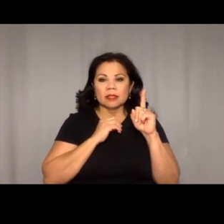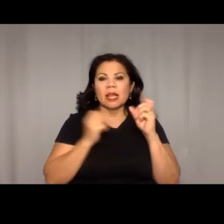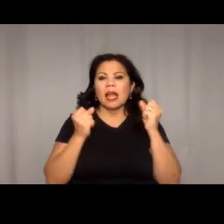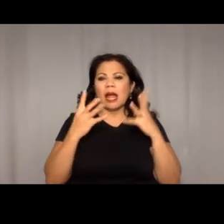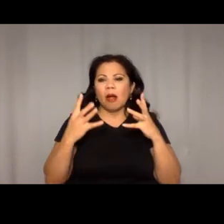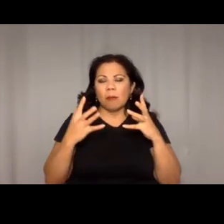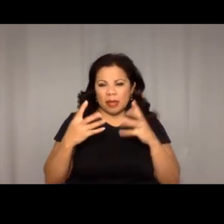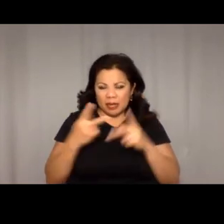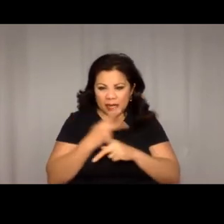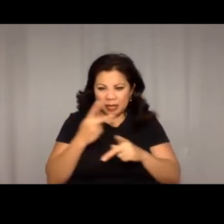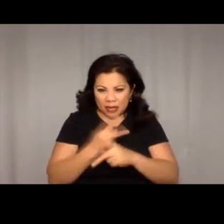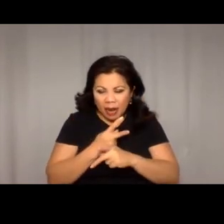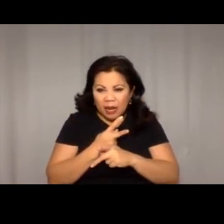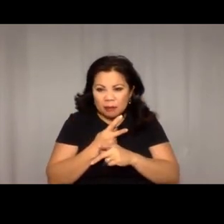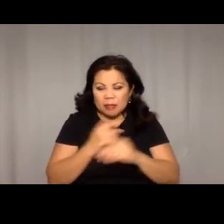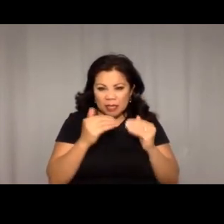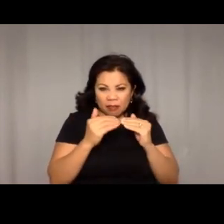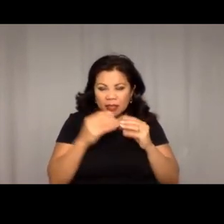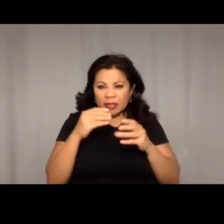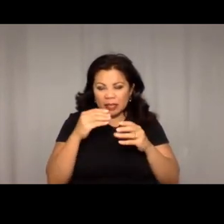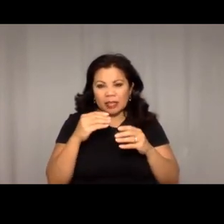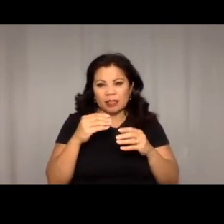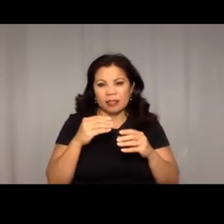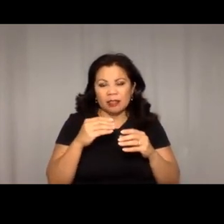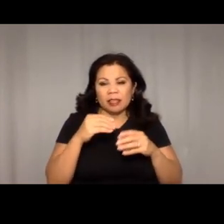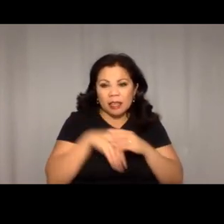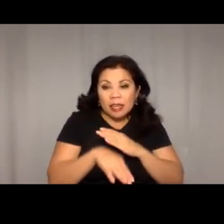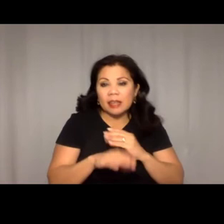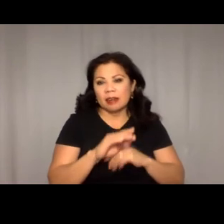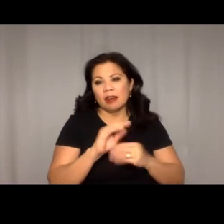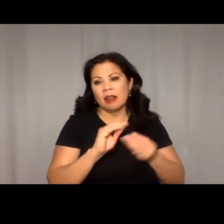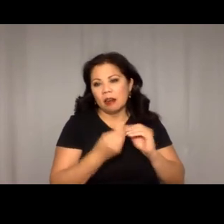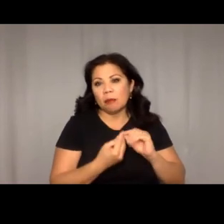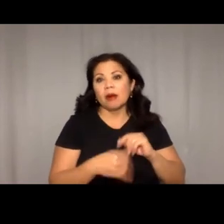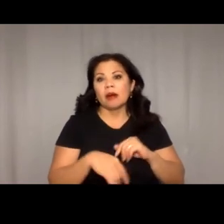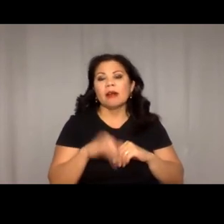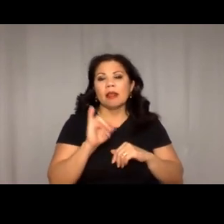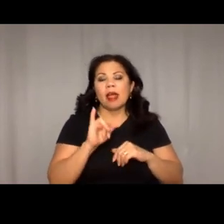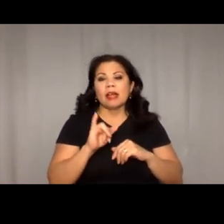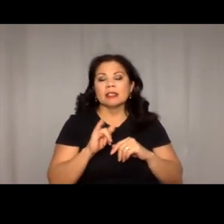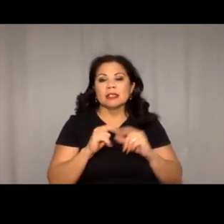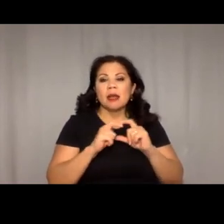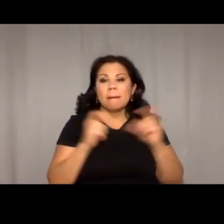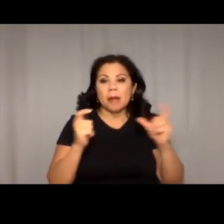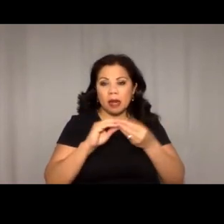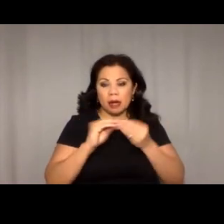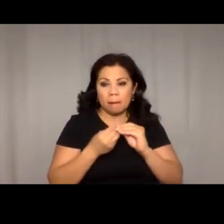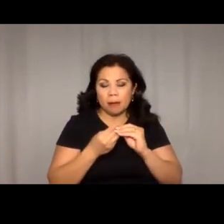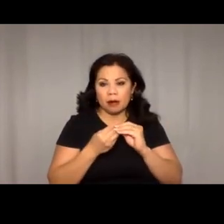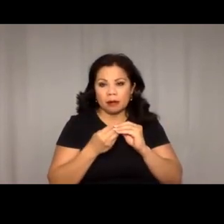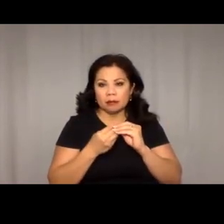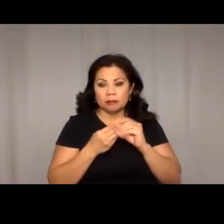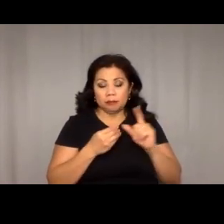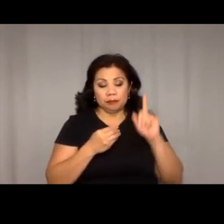it can evenly go into that number, would be 1. That would be your larger number on the outside.